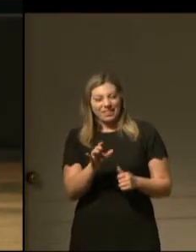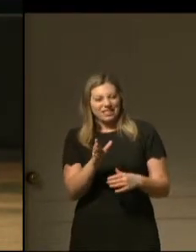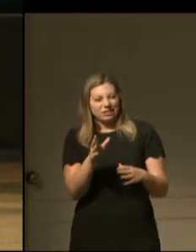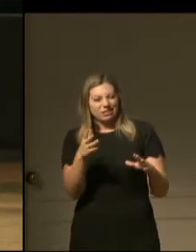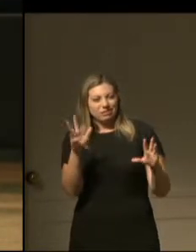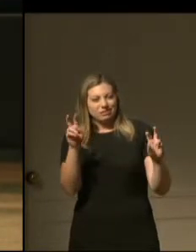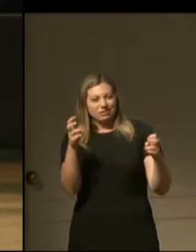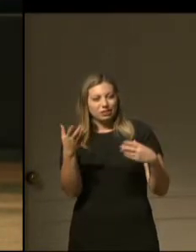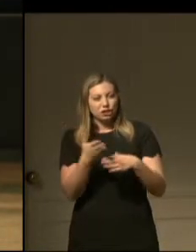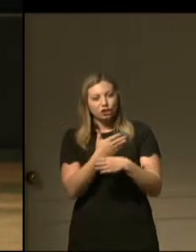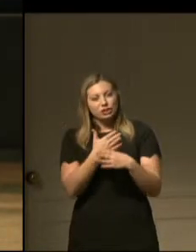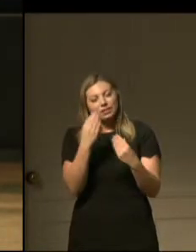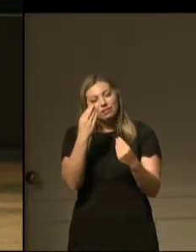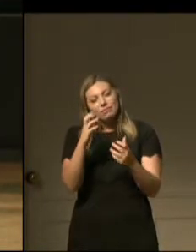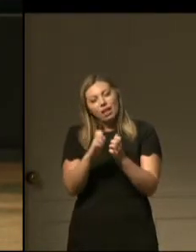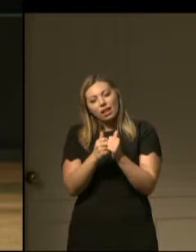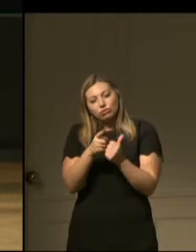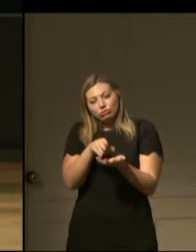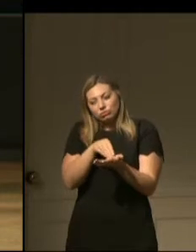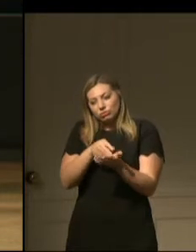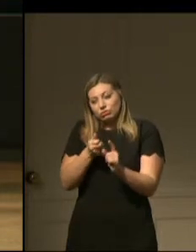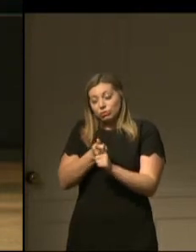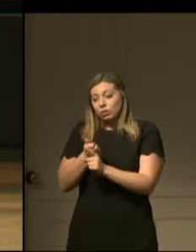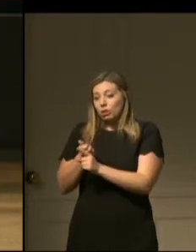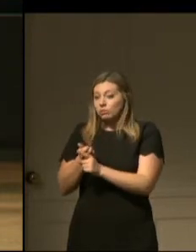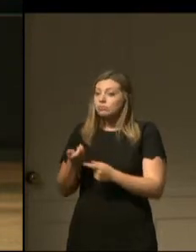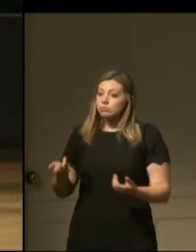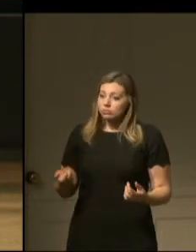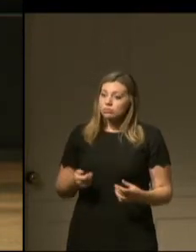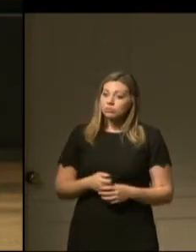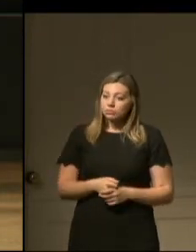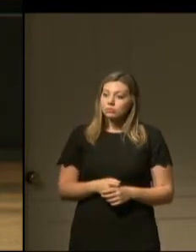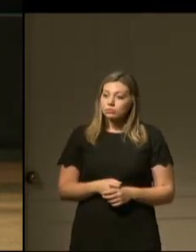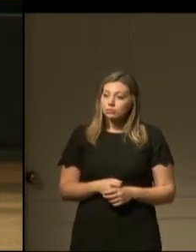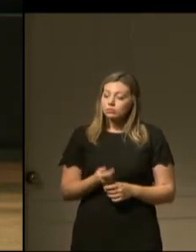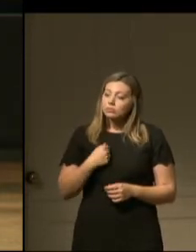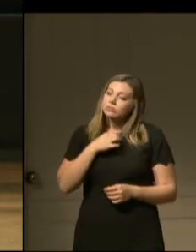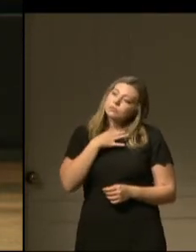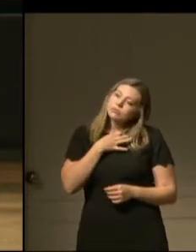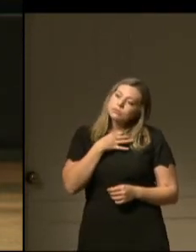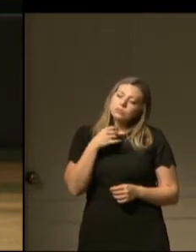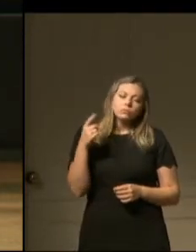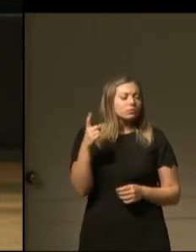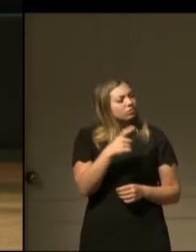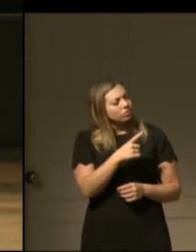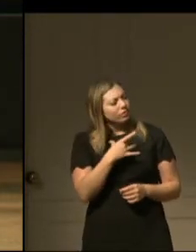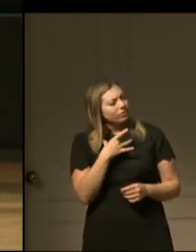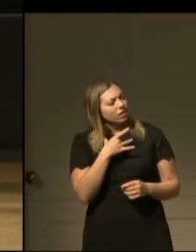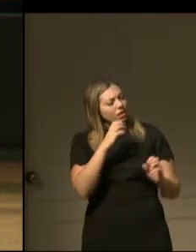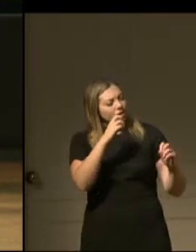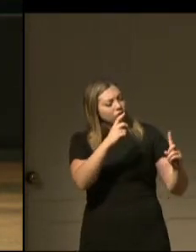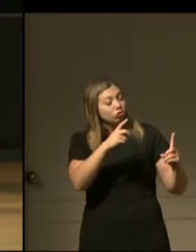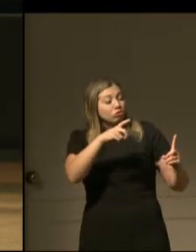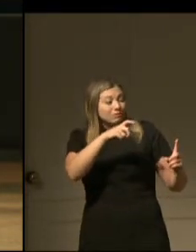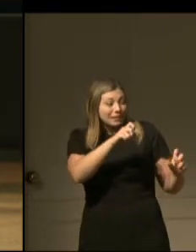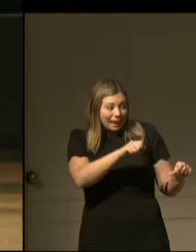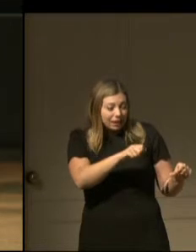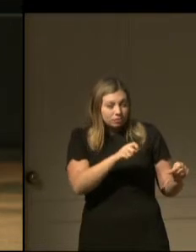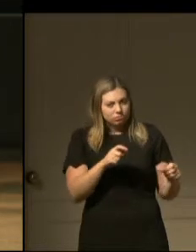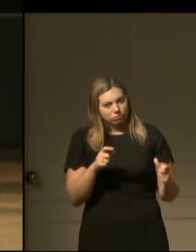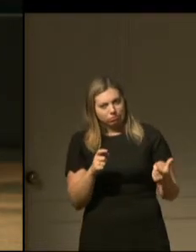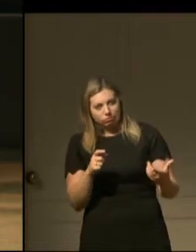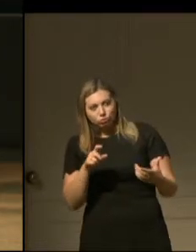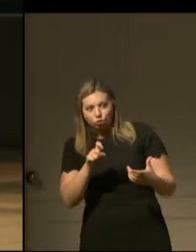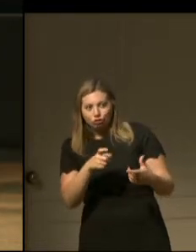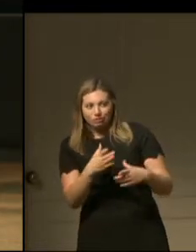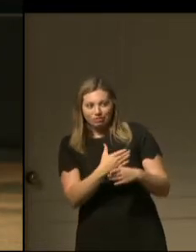sharing that information and having to learn that on your own. So. I'm curious if you feel that educators can and should share